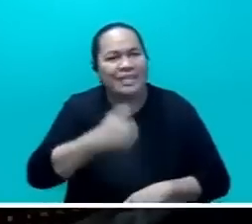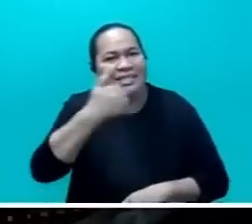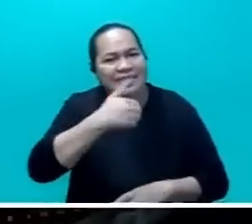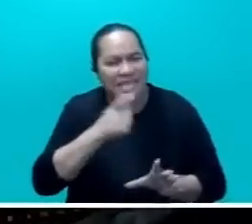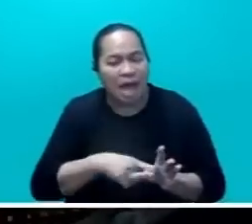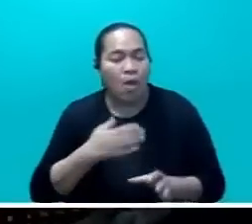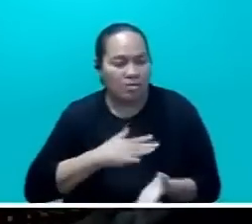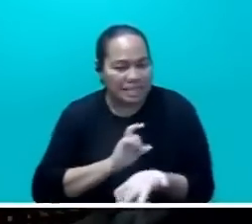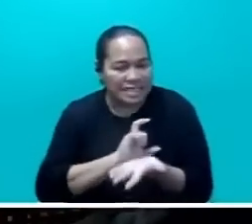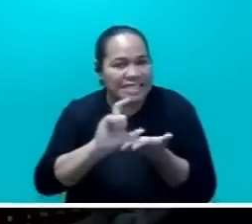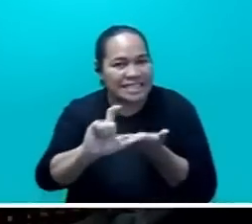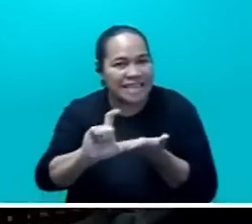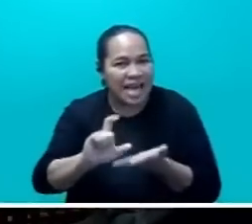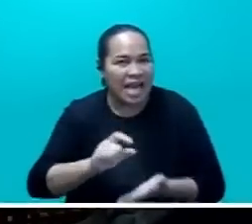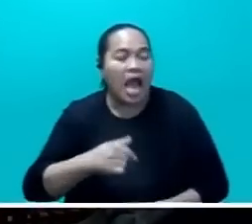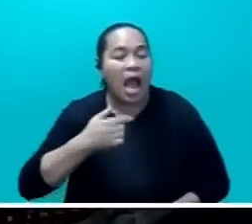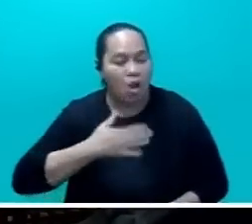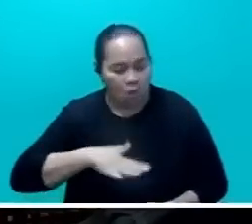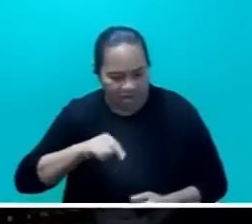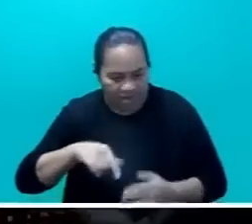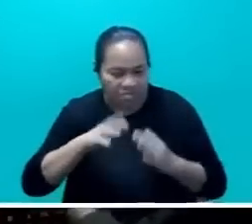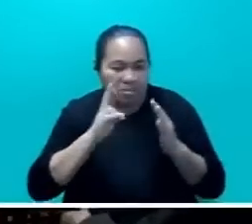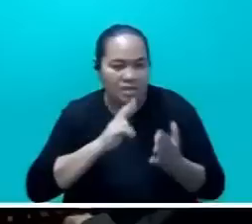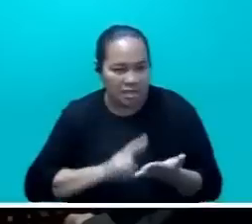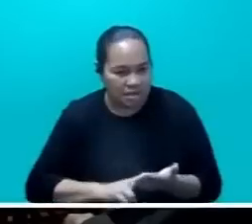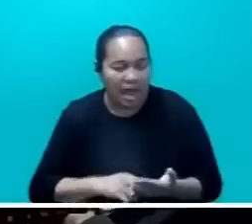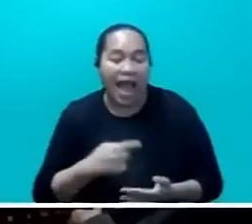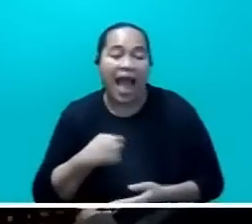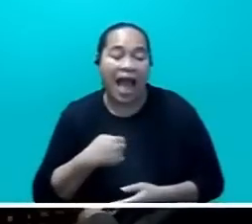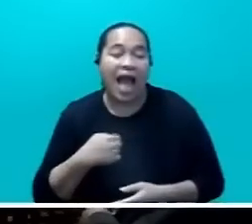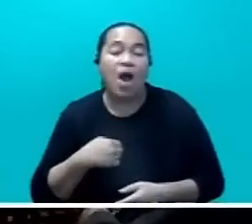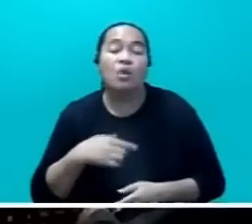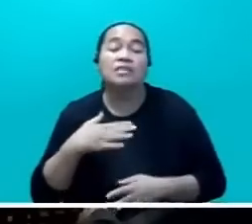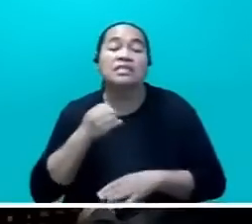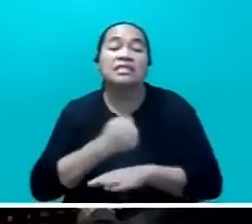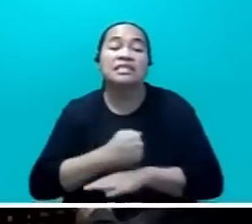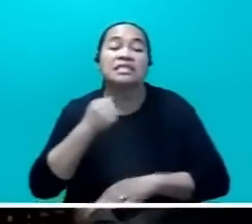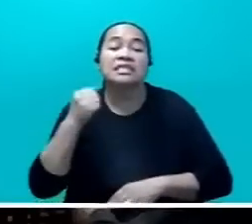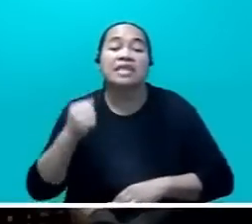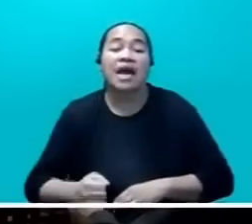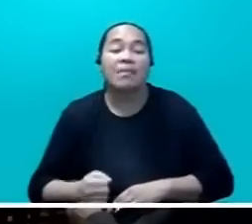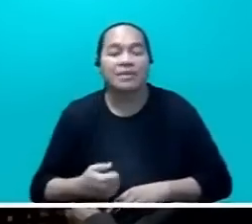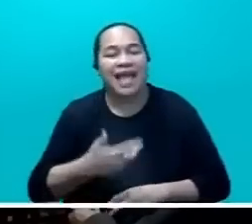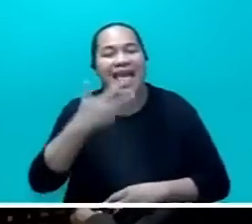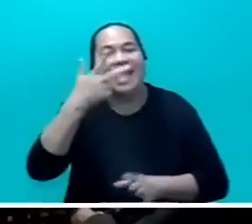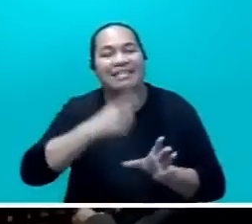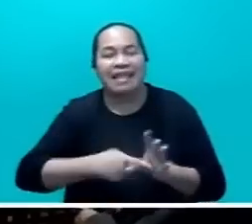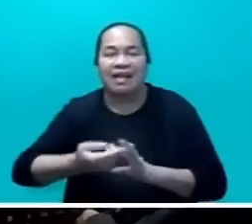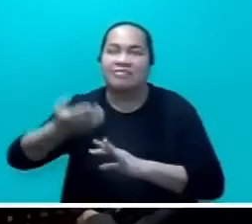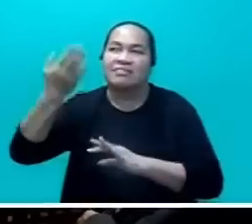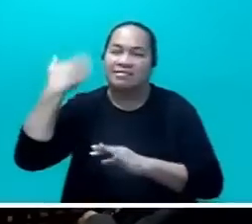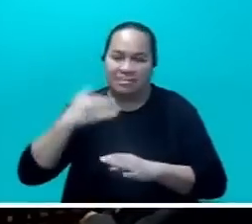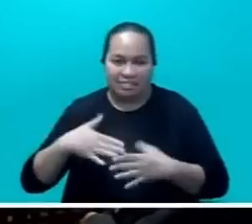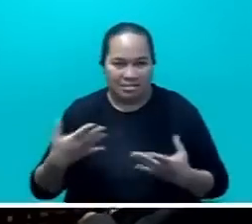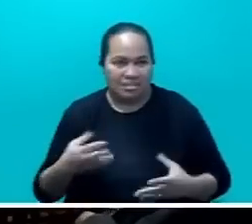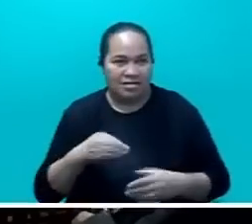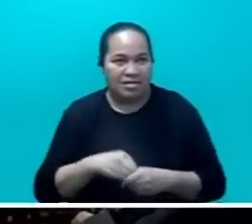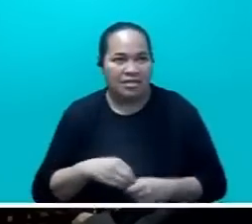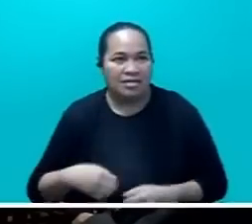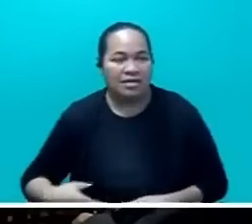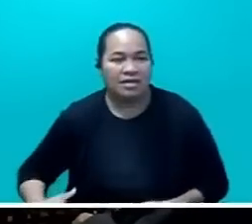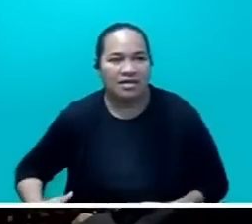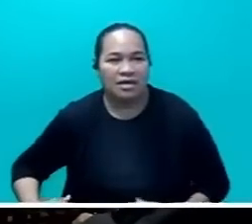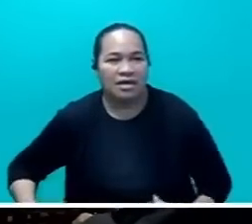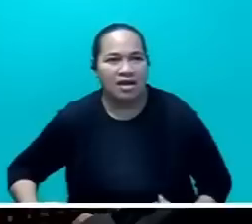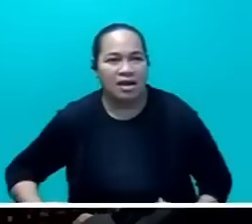very clear, and I want this House to be on record that I was in government for the last 8 years. Simple as that. Standing order,